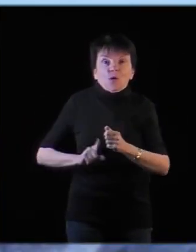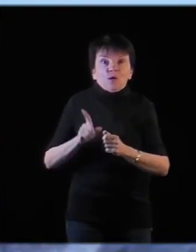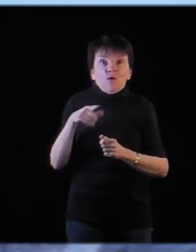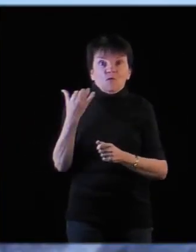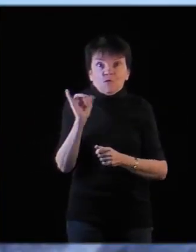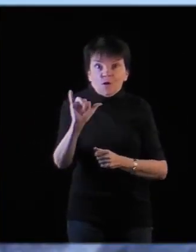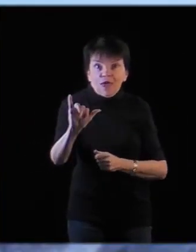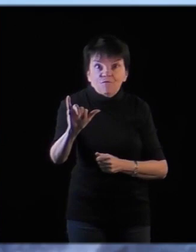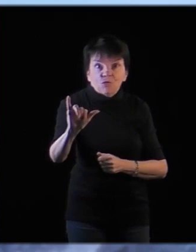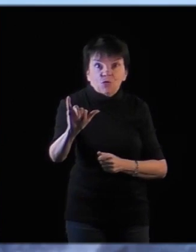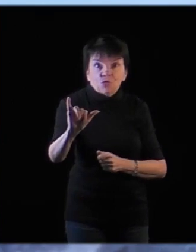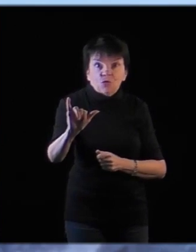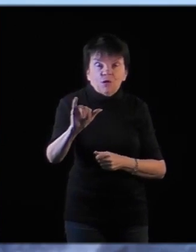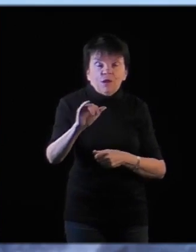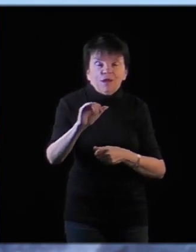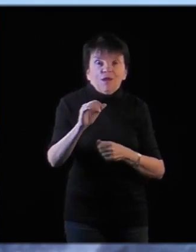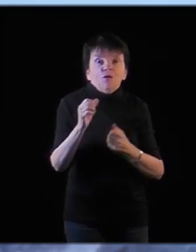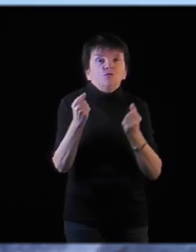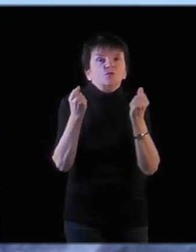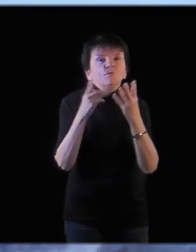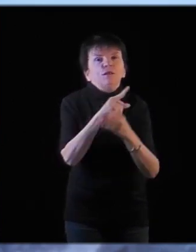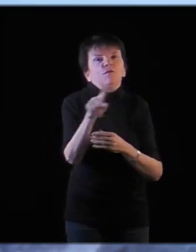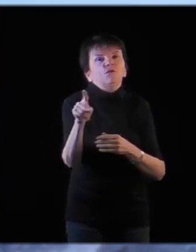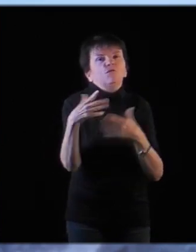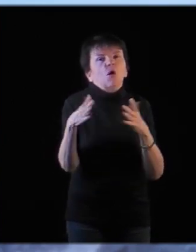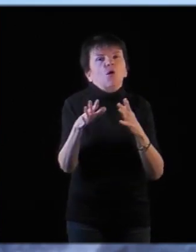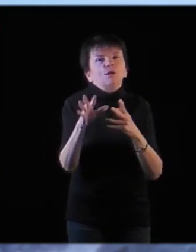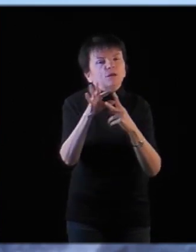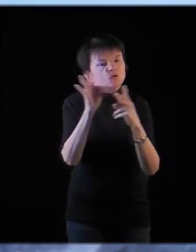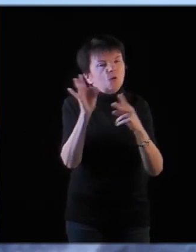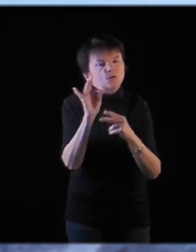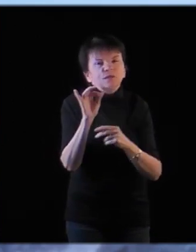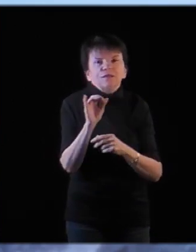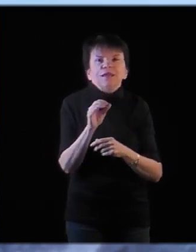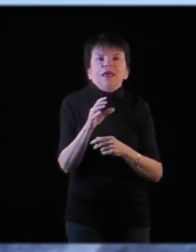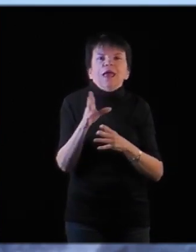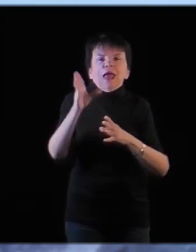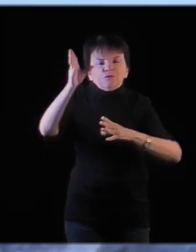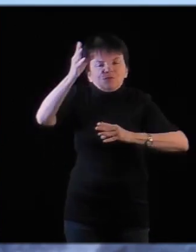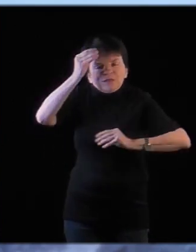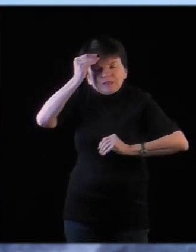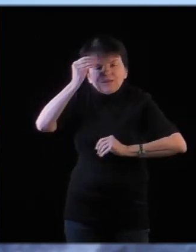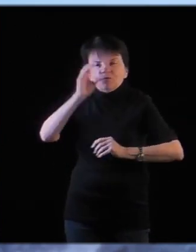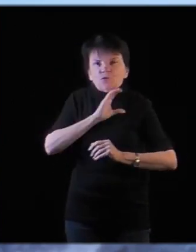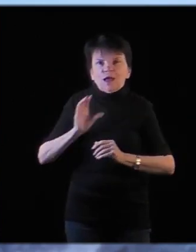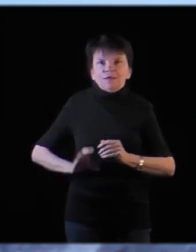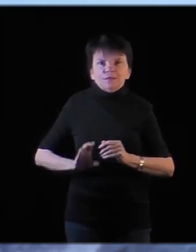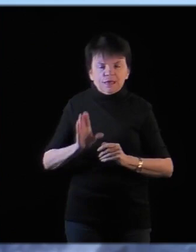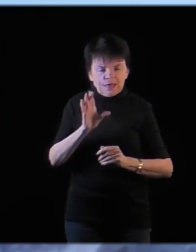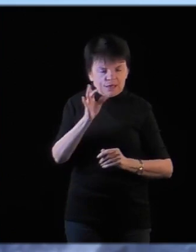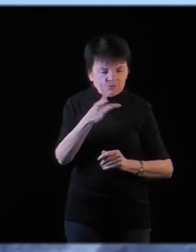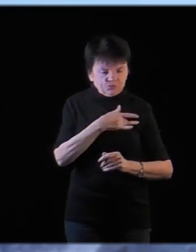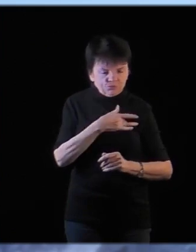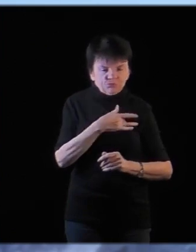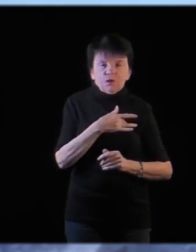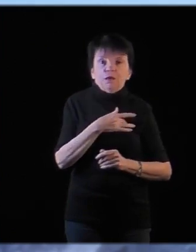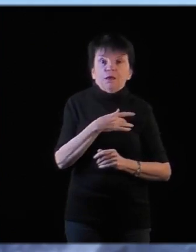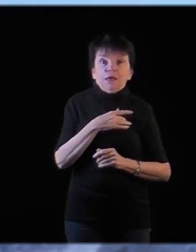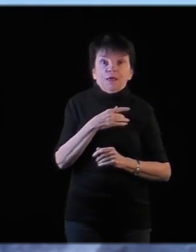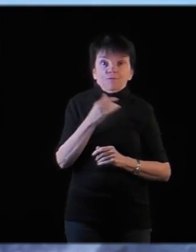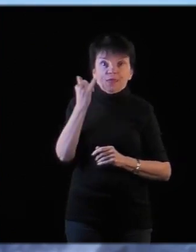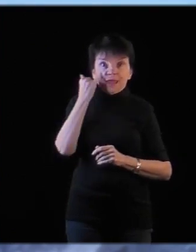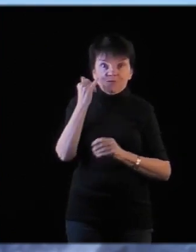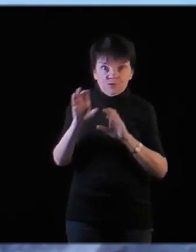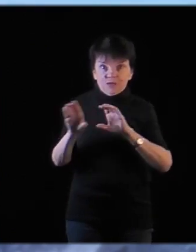you've already made that decision in your heart and your life to receive Christ into your life. And if you've done so, that inheritance is yours.